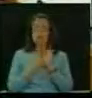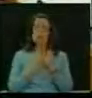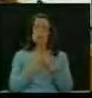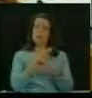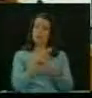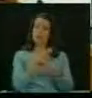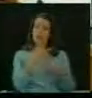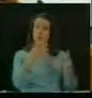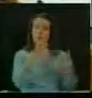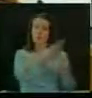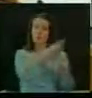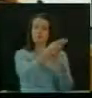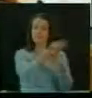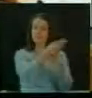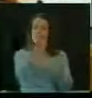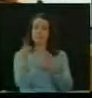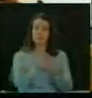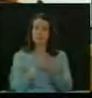that committee anyhow.